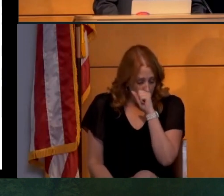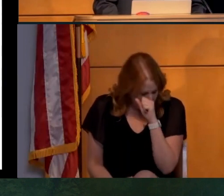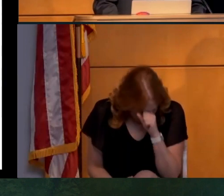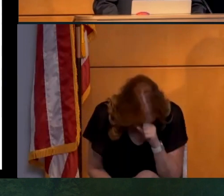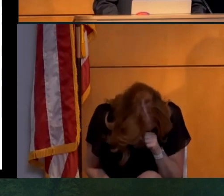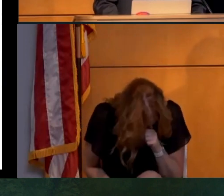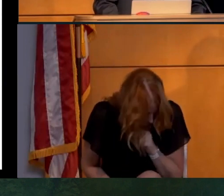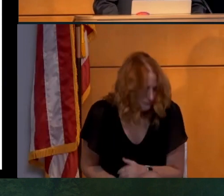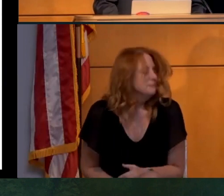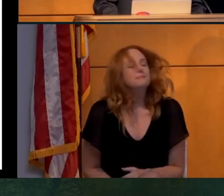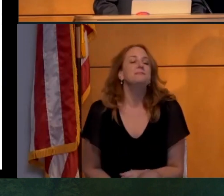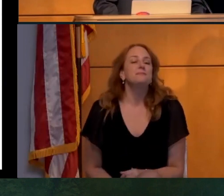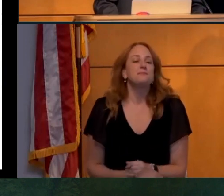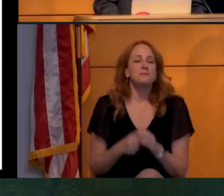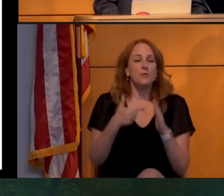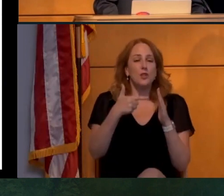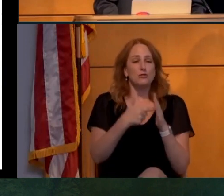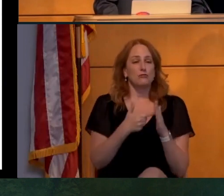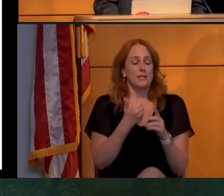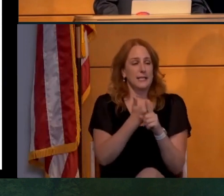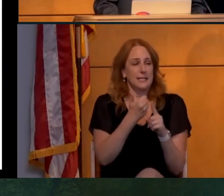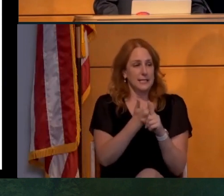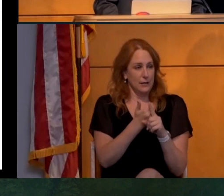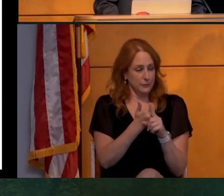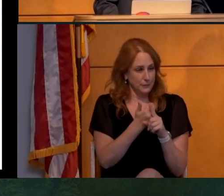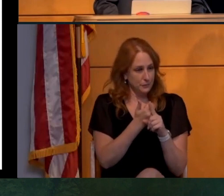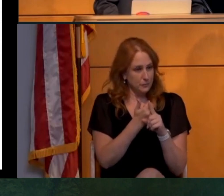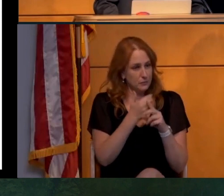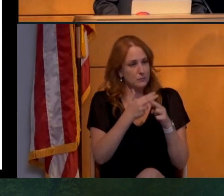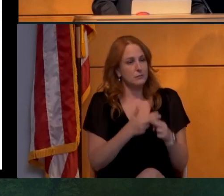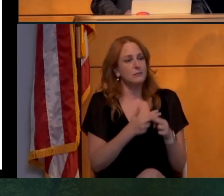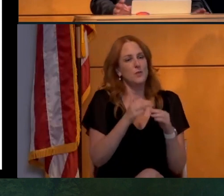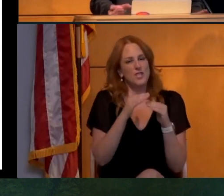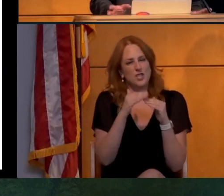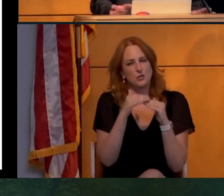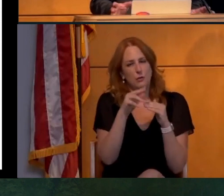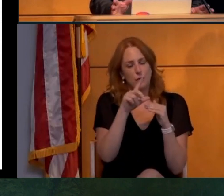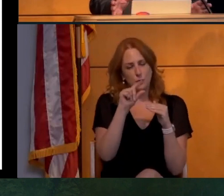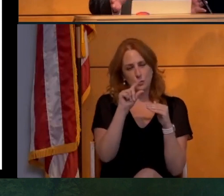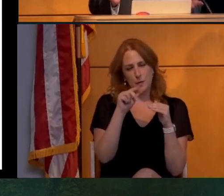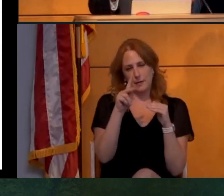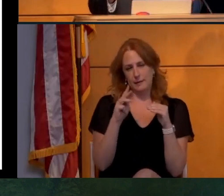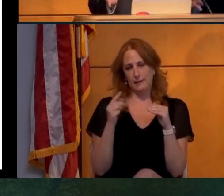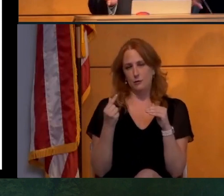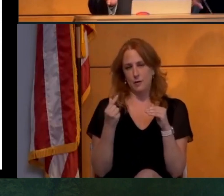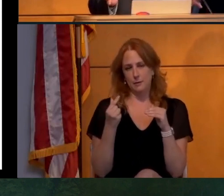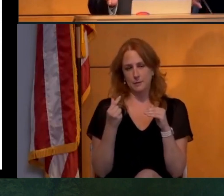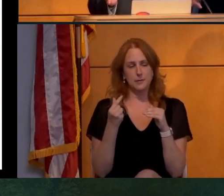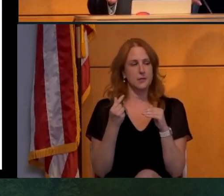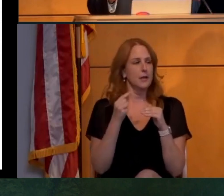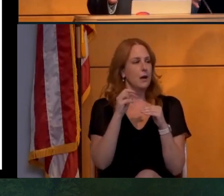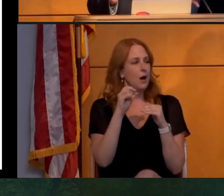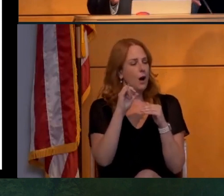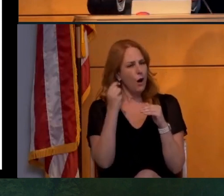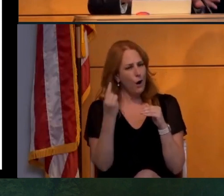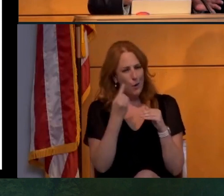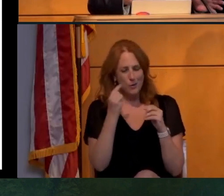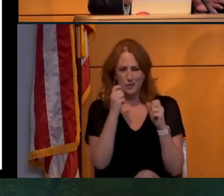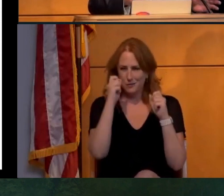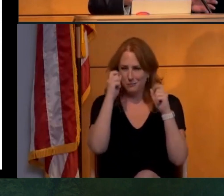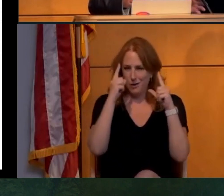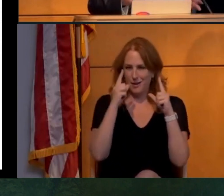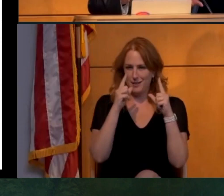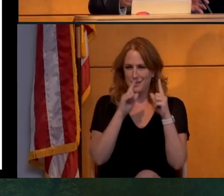The drill itself weighs just over 20 kilograms. And it always surprises me that avionics required to